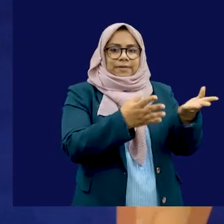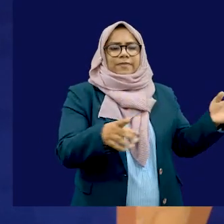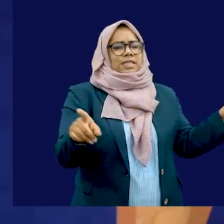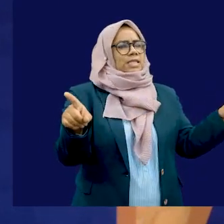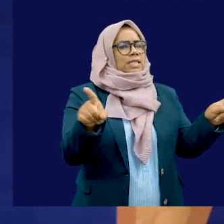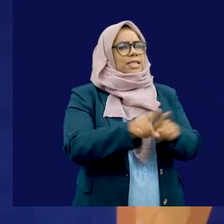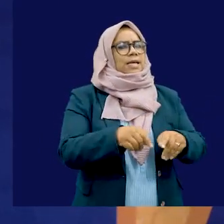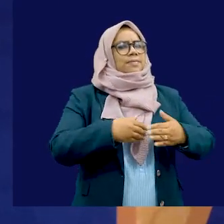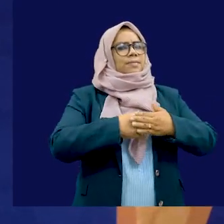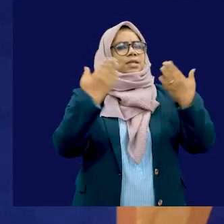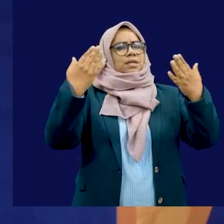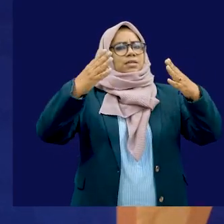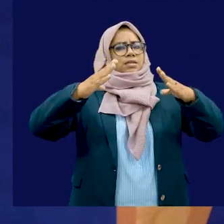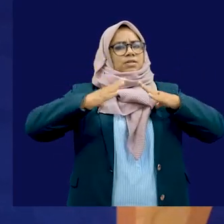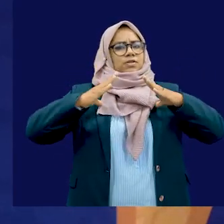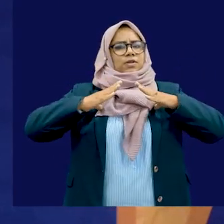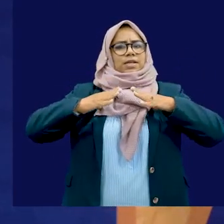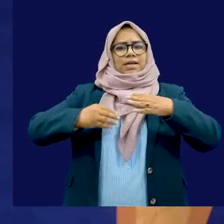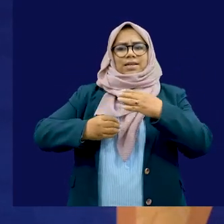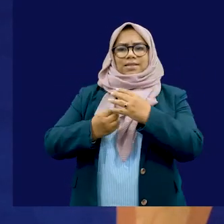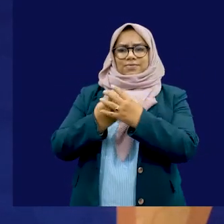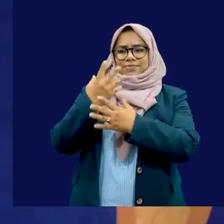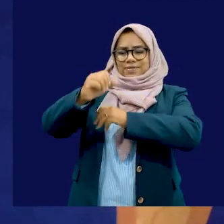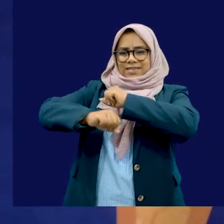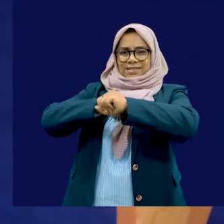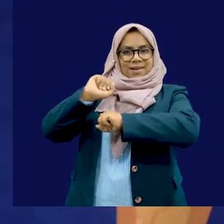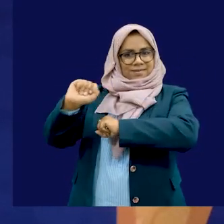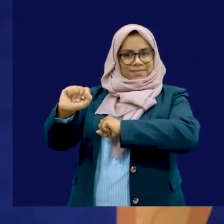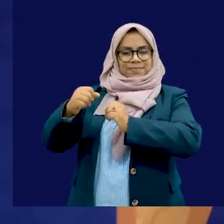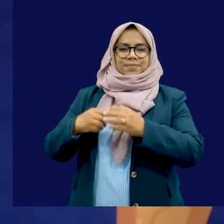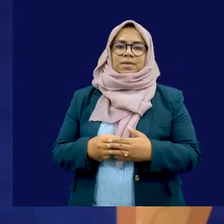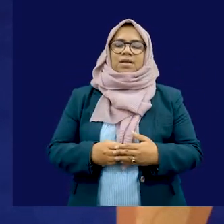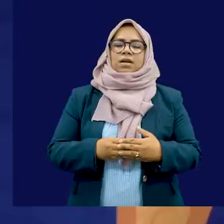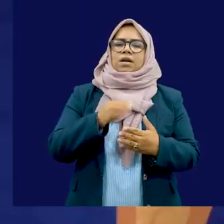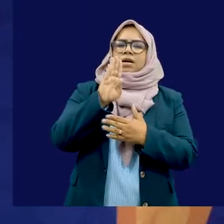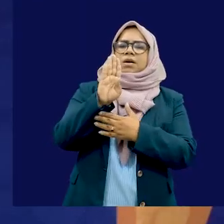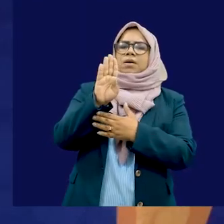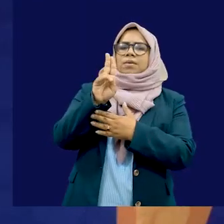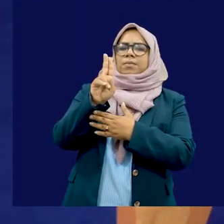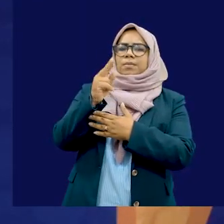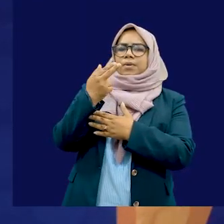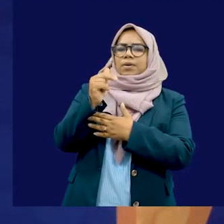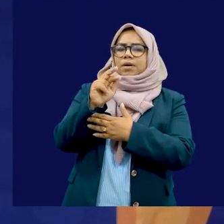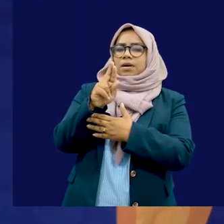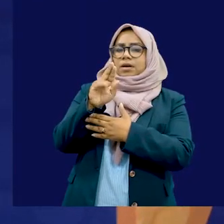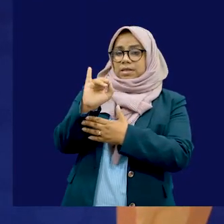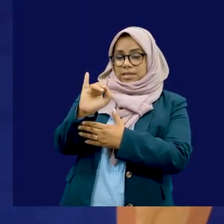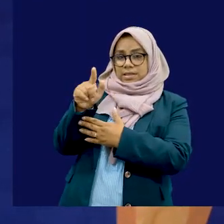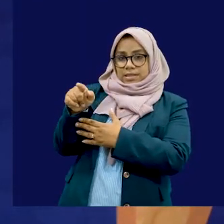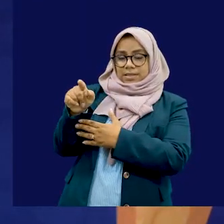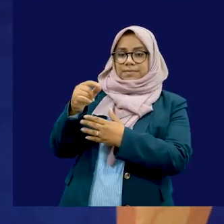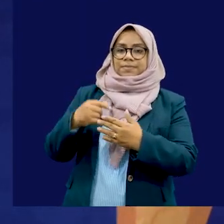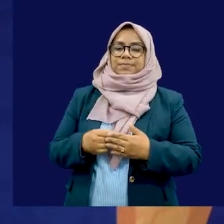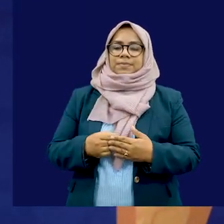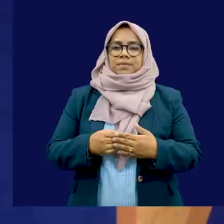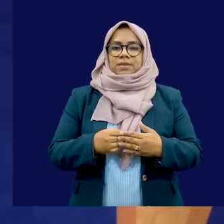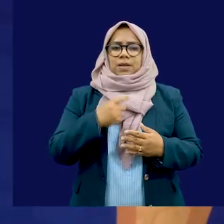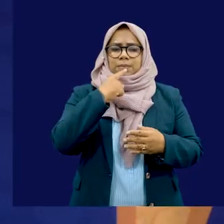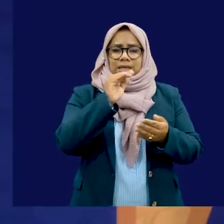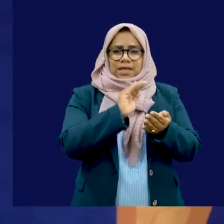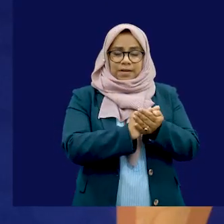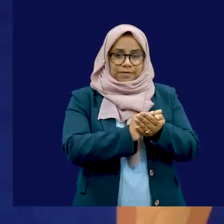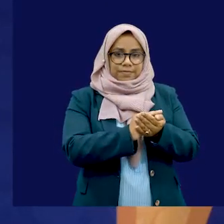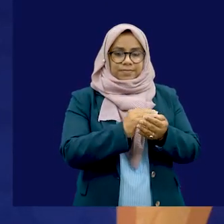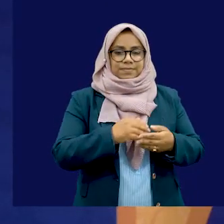day of its harvest. Imam Bukhari reported in his Sahih on the authority of Abu Sa'id al-Khudri